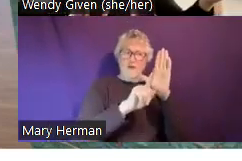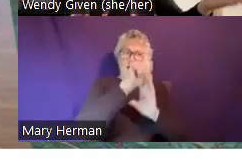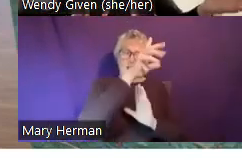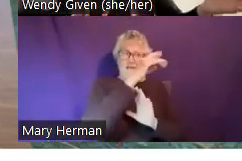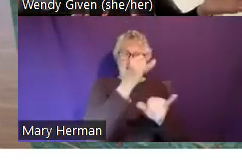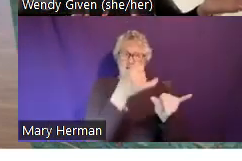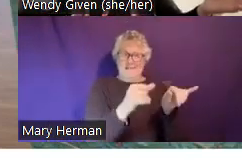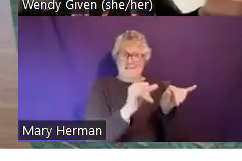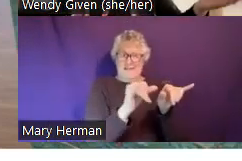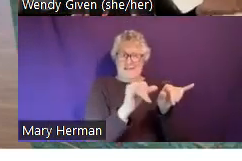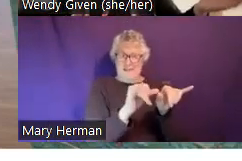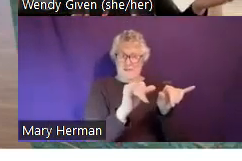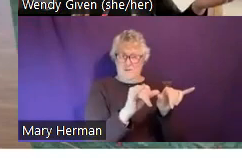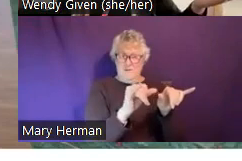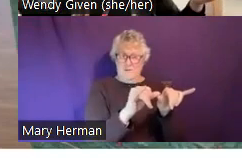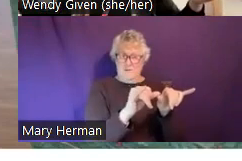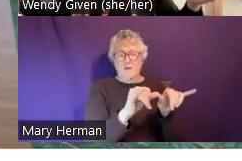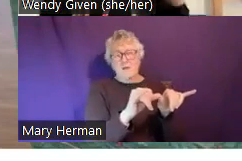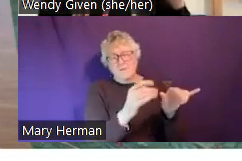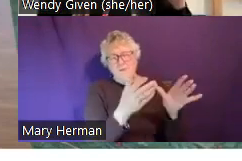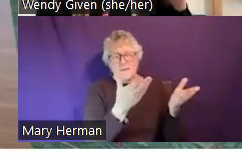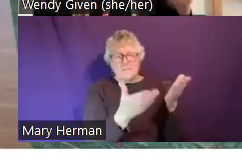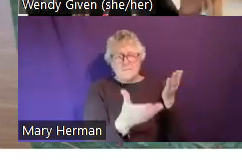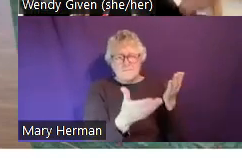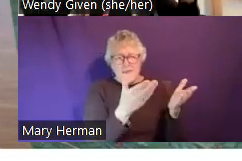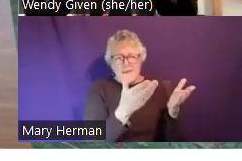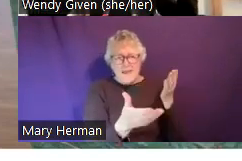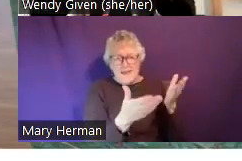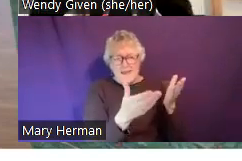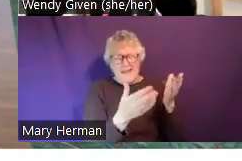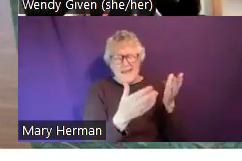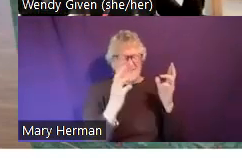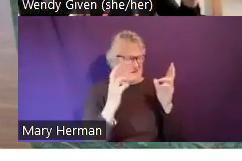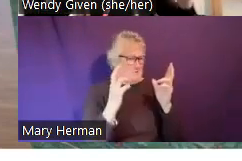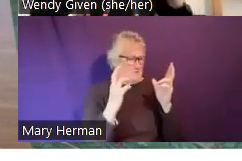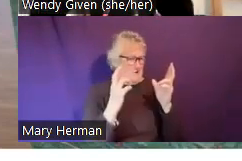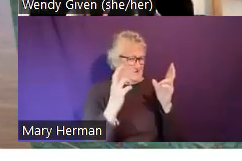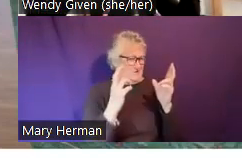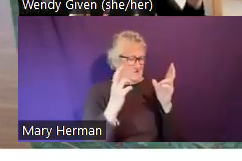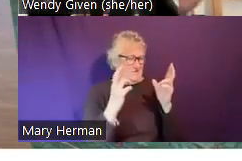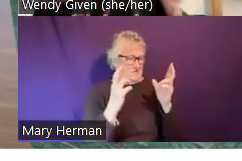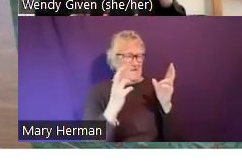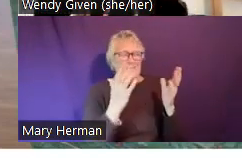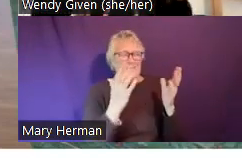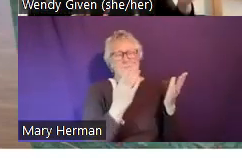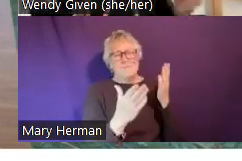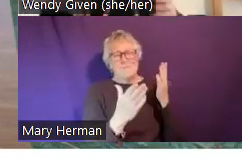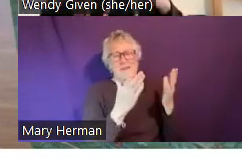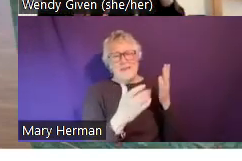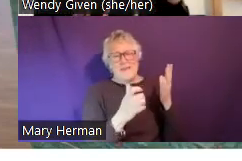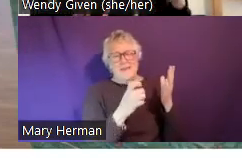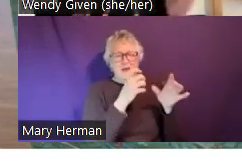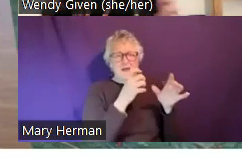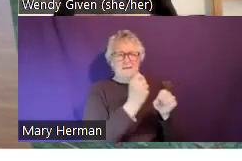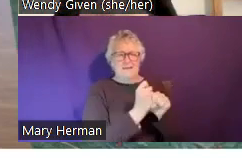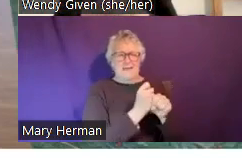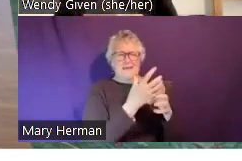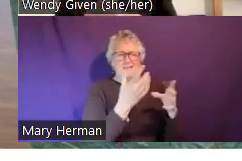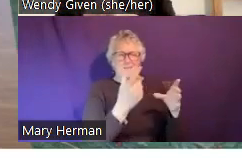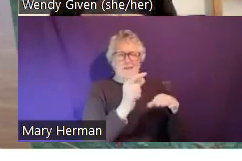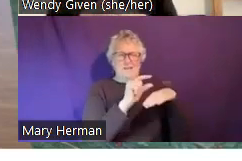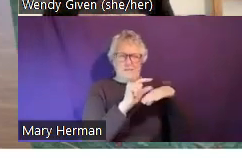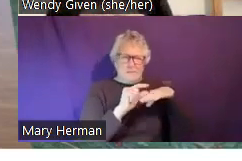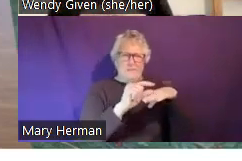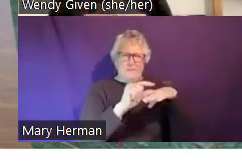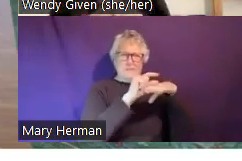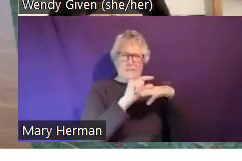expansion, it may, fingers crossed, not be getting as much dust, hair,